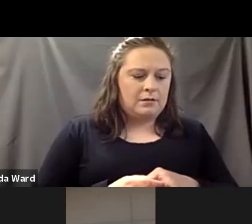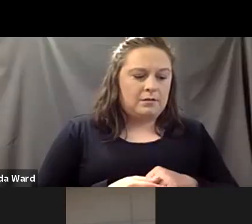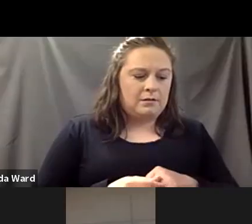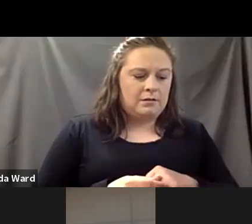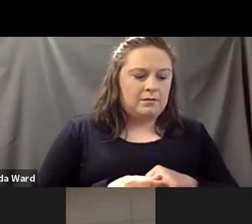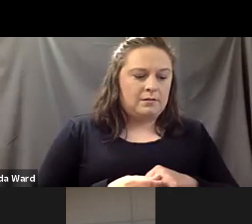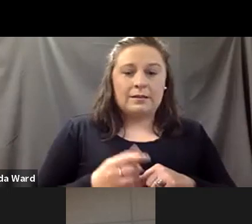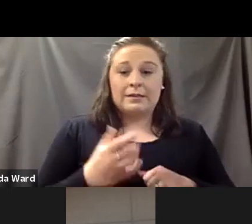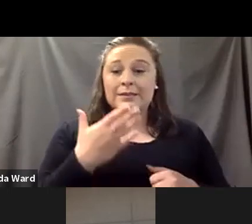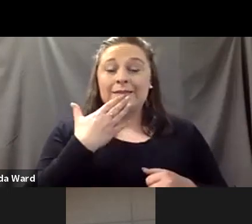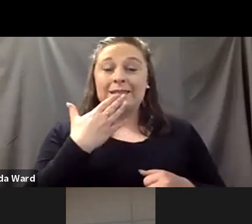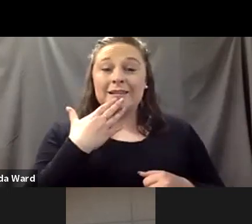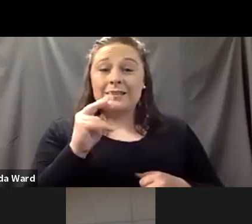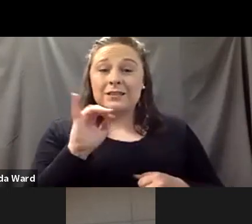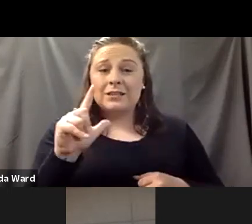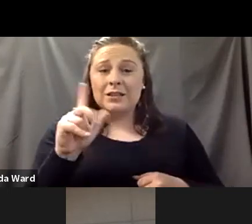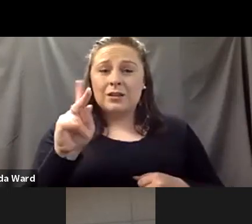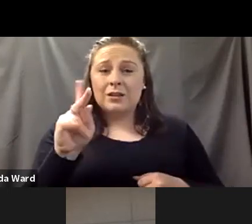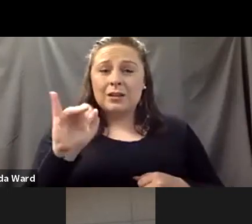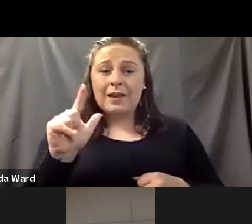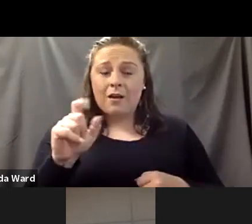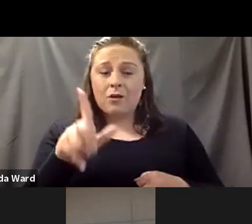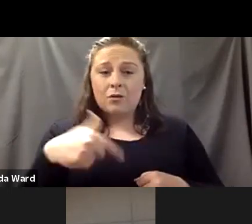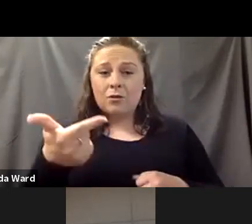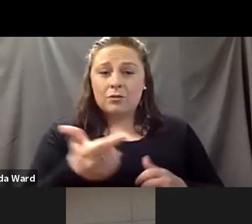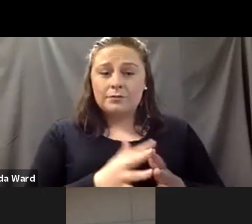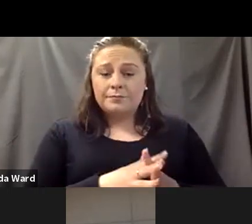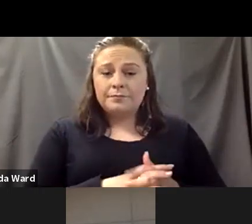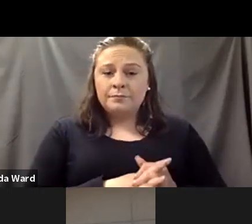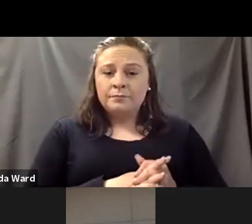Thank you, Neil. Kyle, feel free to introduce yourself.